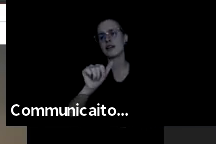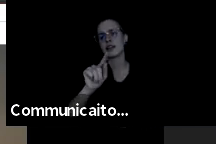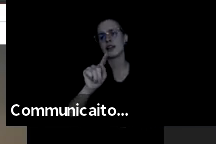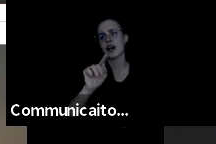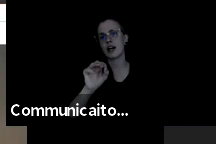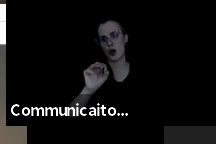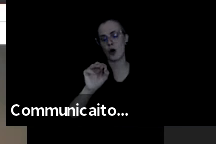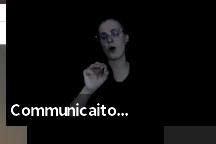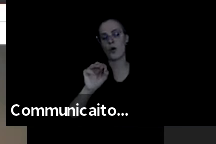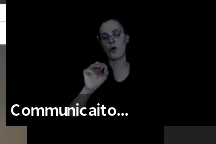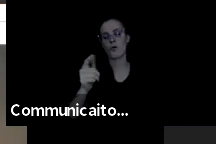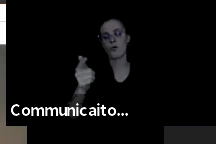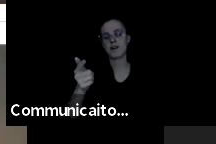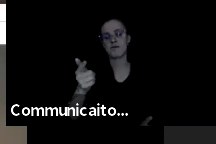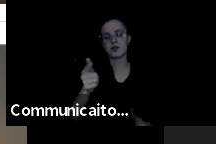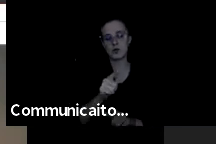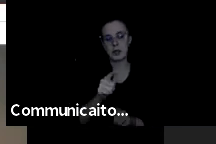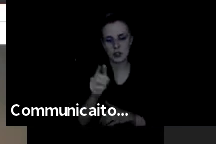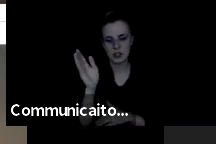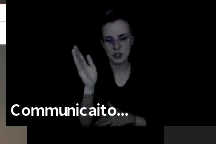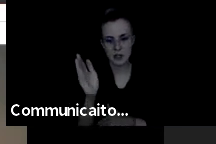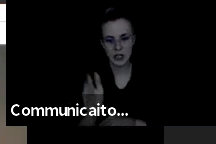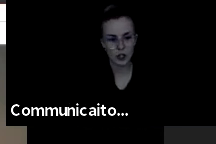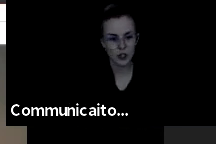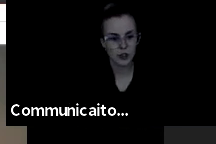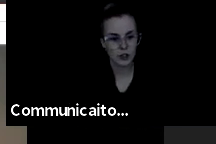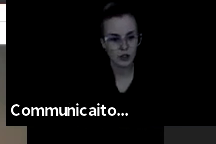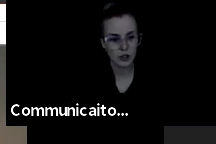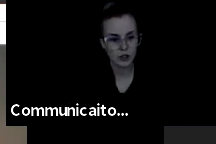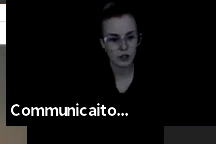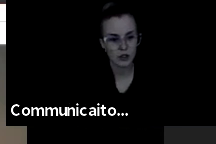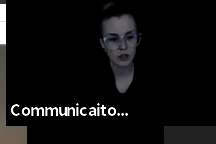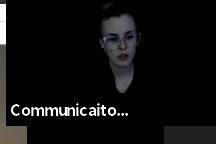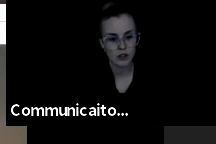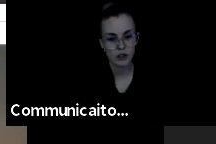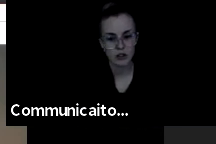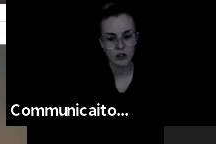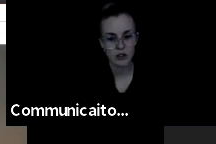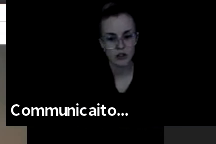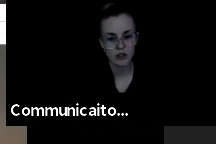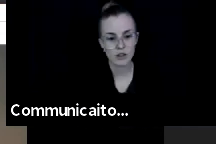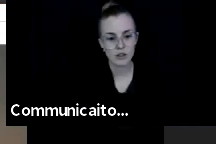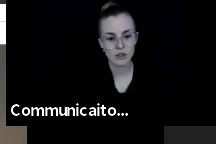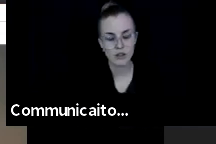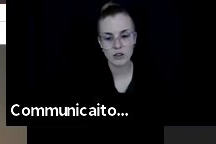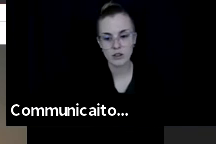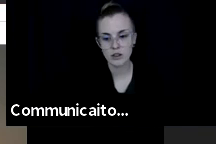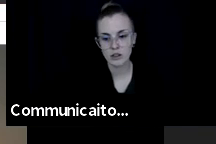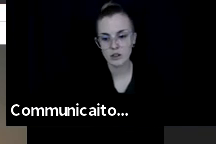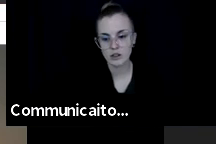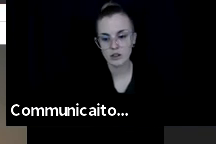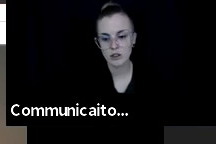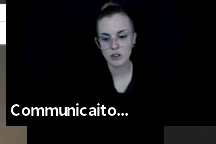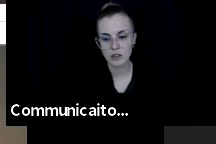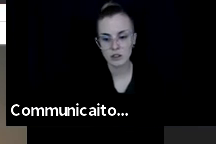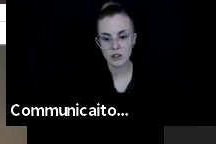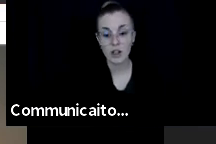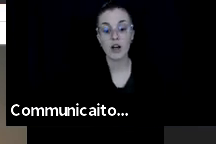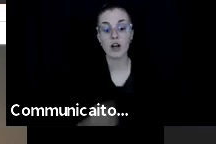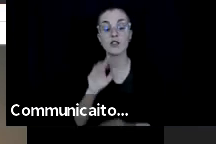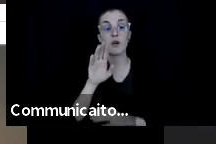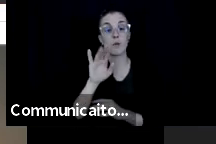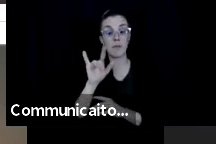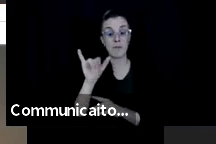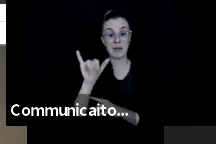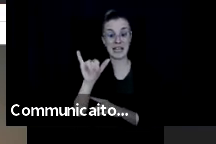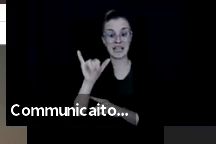emergency preparedness response for some upcoming storms this weekend. Stepping in for Billy Delgado is Ms. Crystal